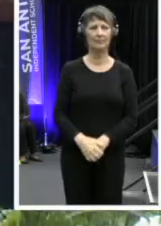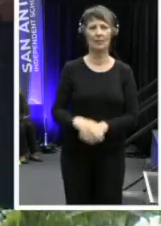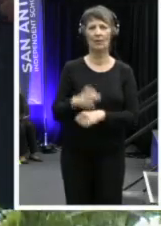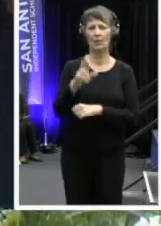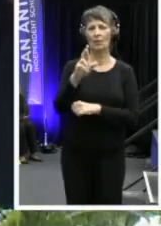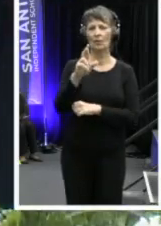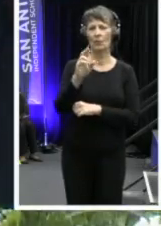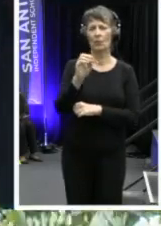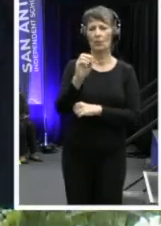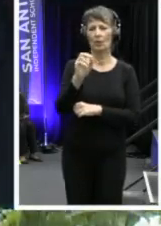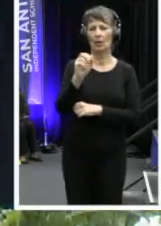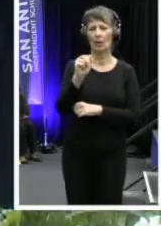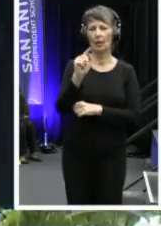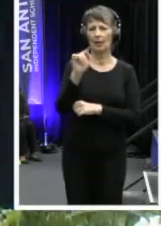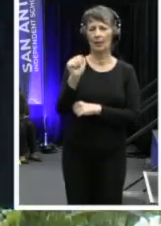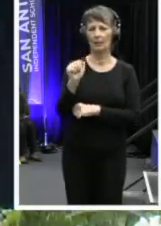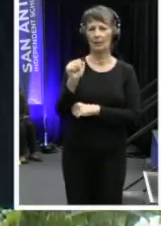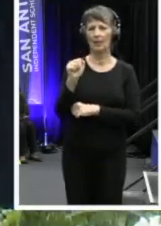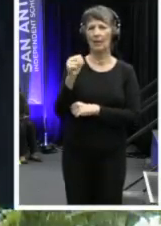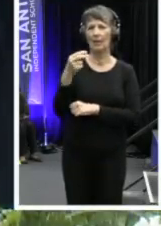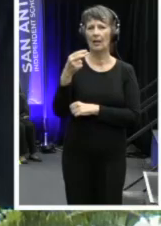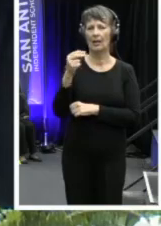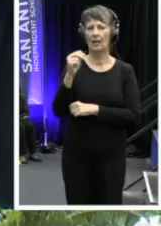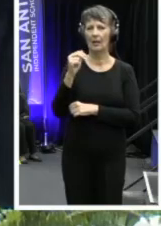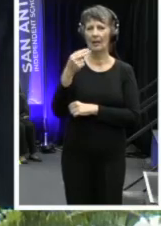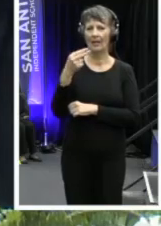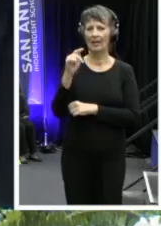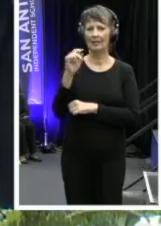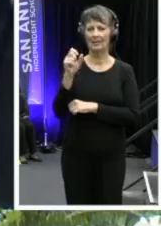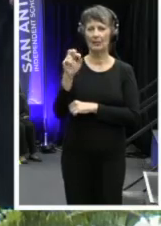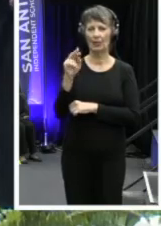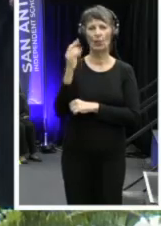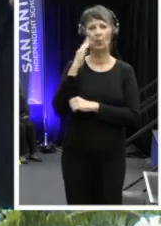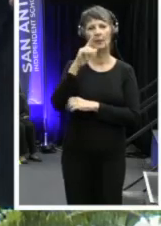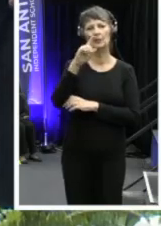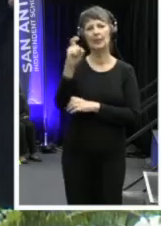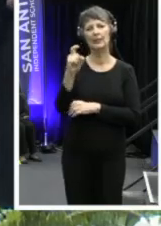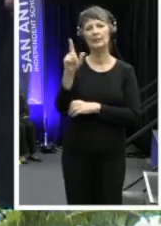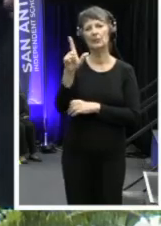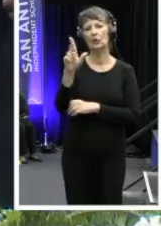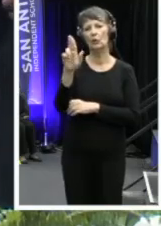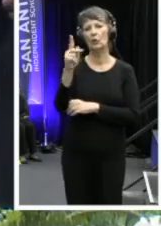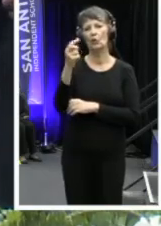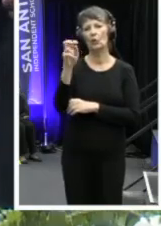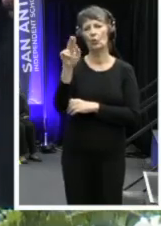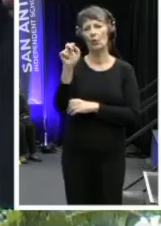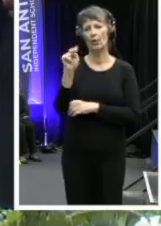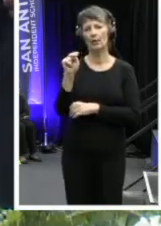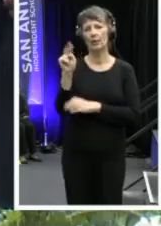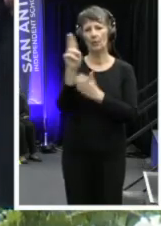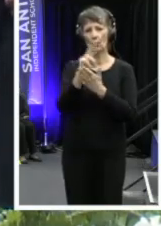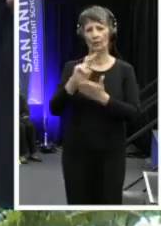Romario Alejandro Salazar will be attending Texas Lutheran University.